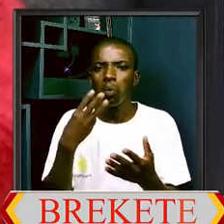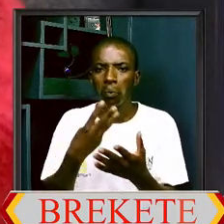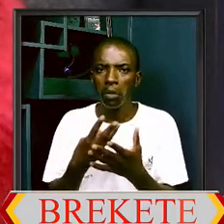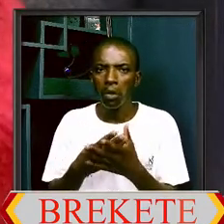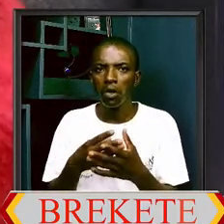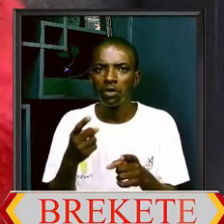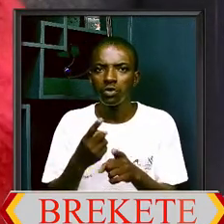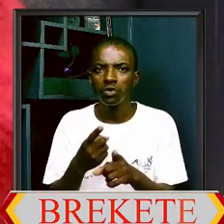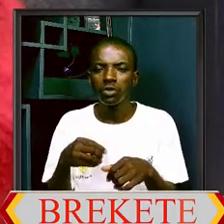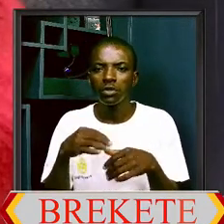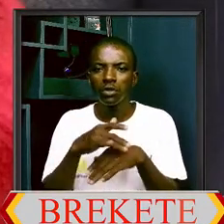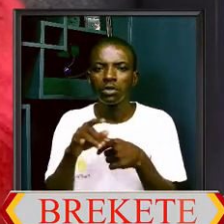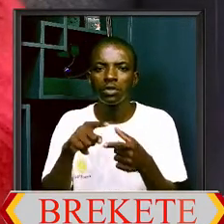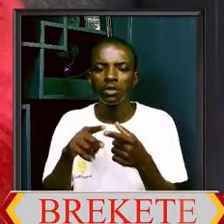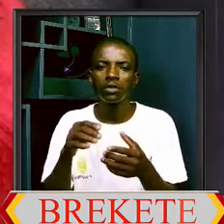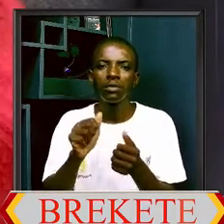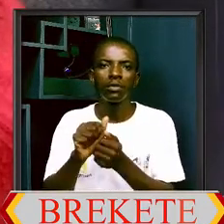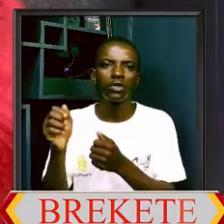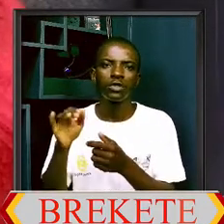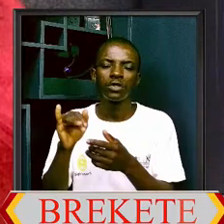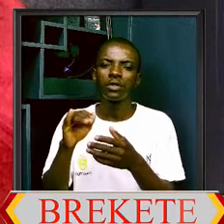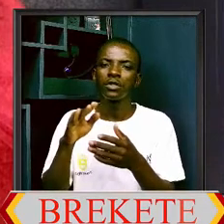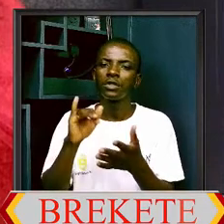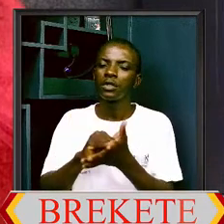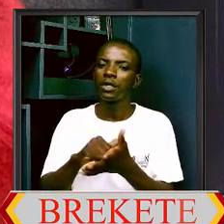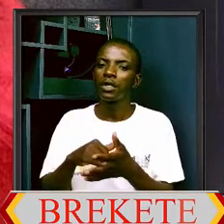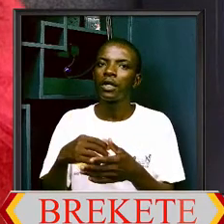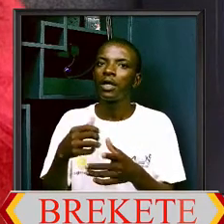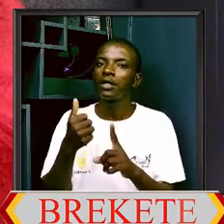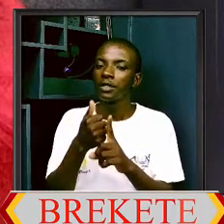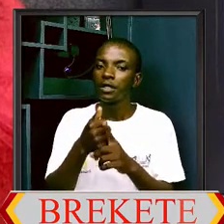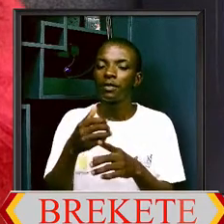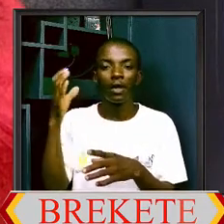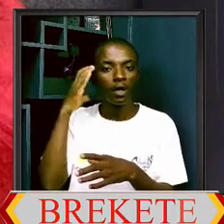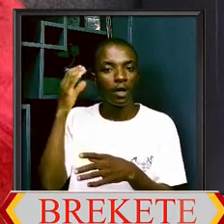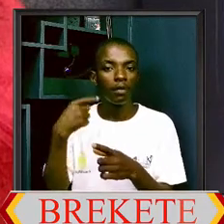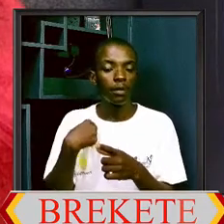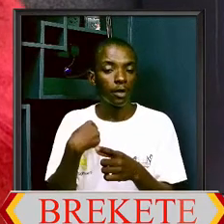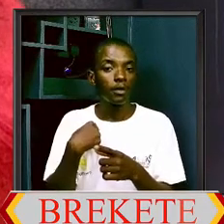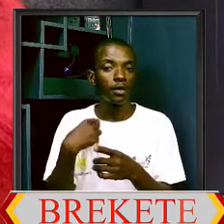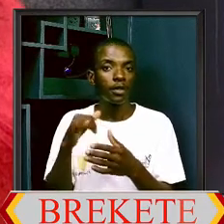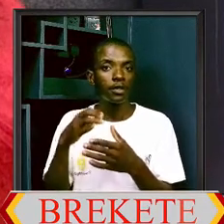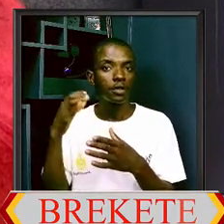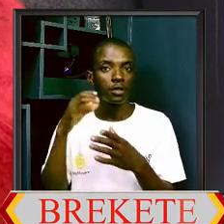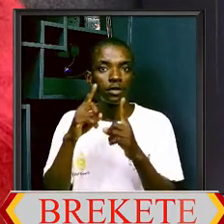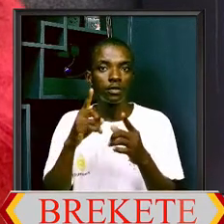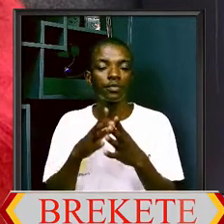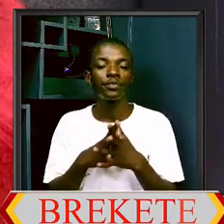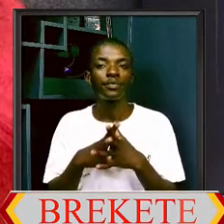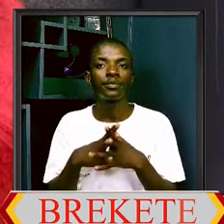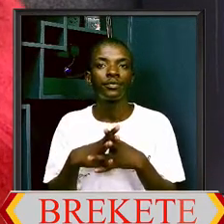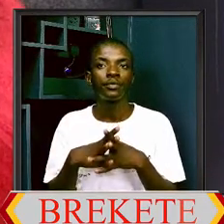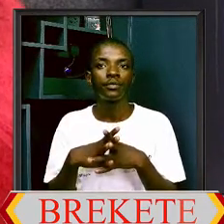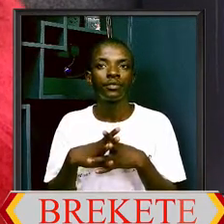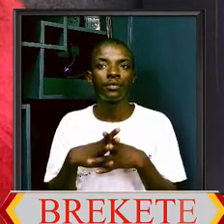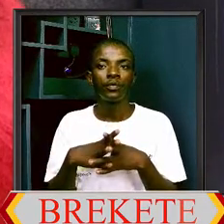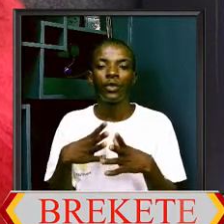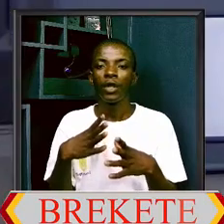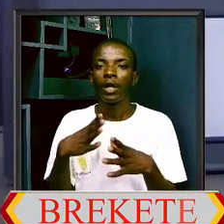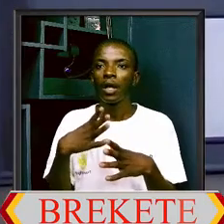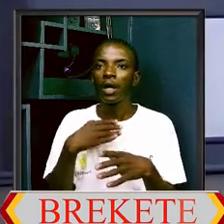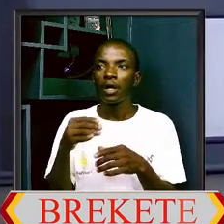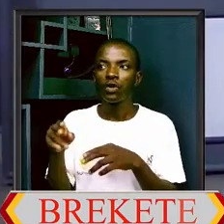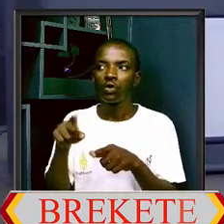well I'm just saying just in the passing make it be say then hear me as I talk God bless you sir thank you